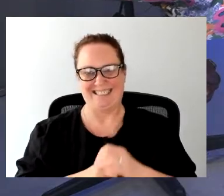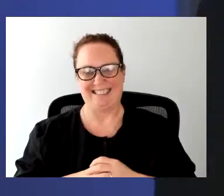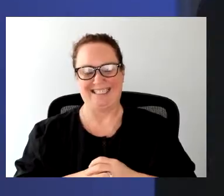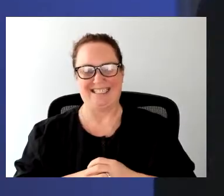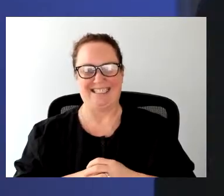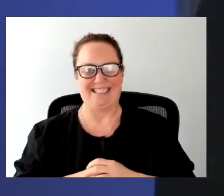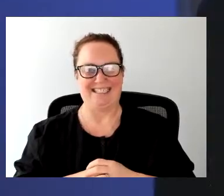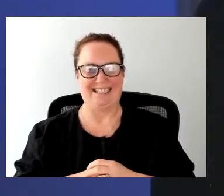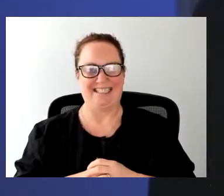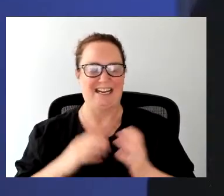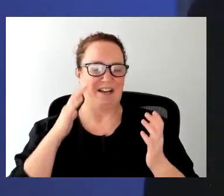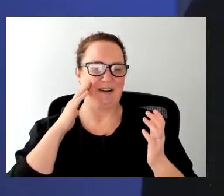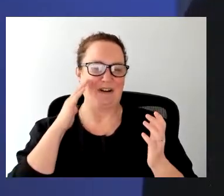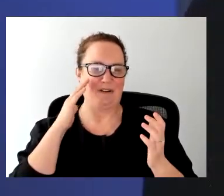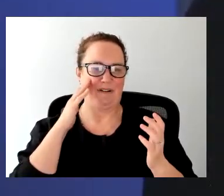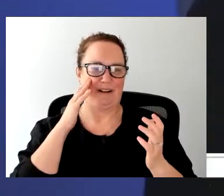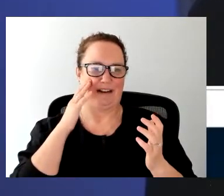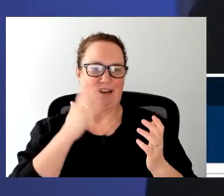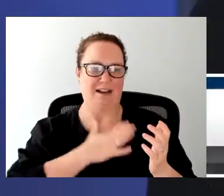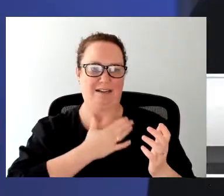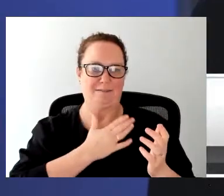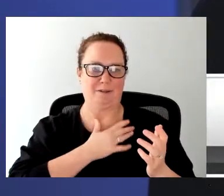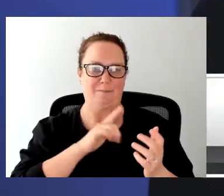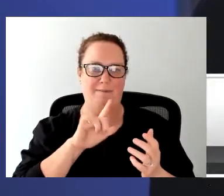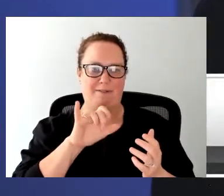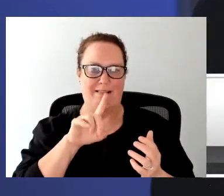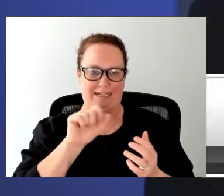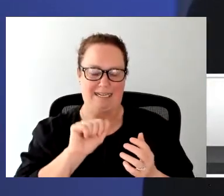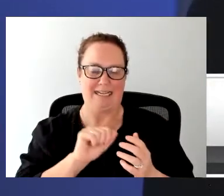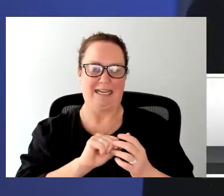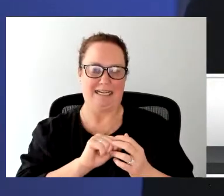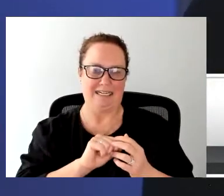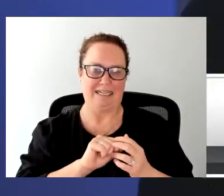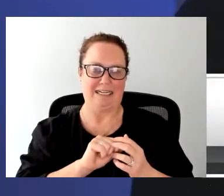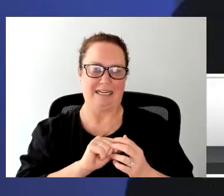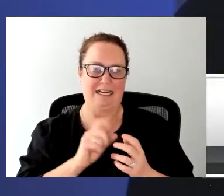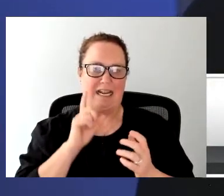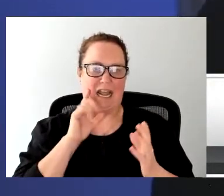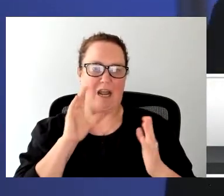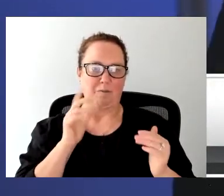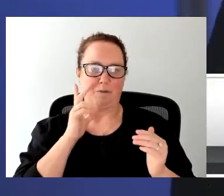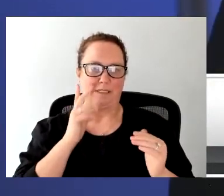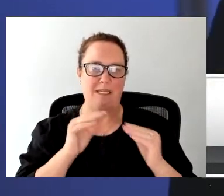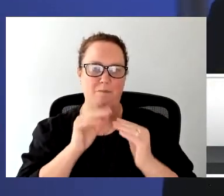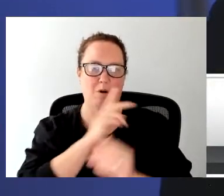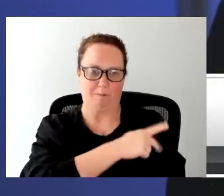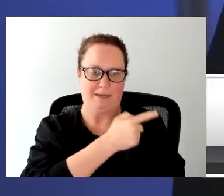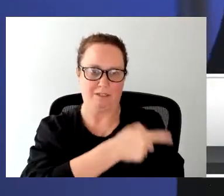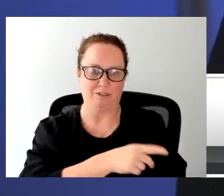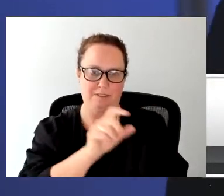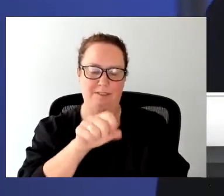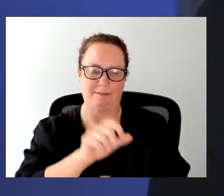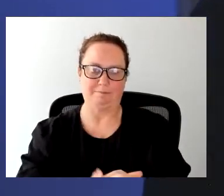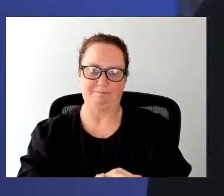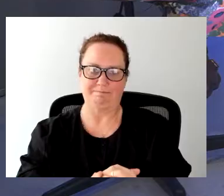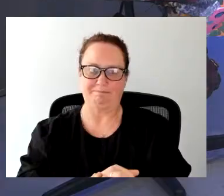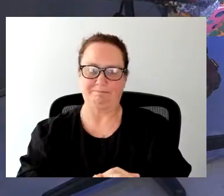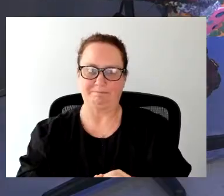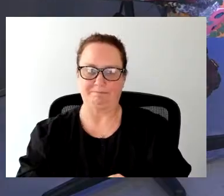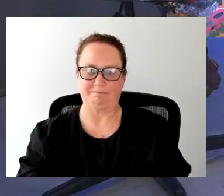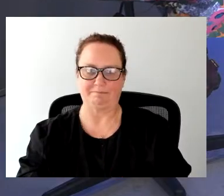You know, I'm just, so happy for Linda. And then I hope that we see more patients. Amen.